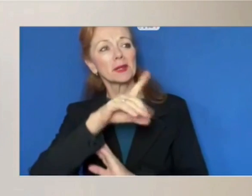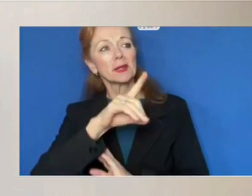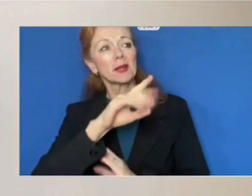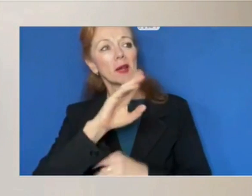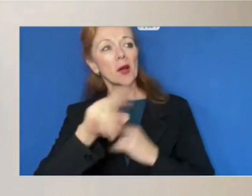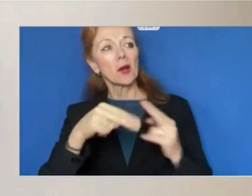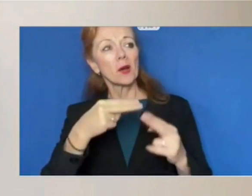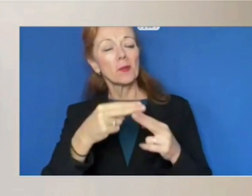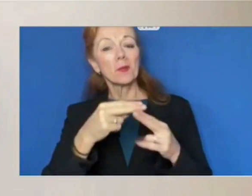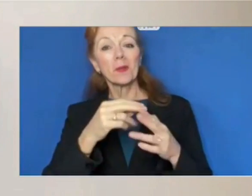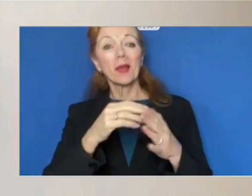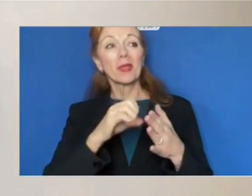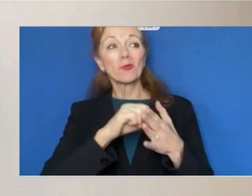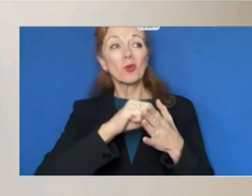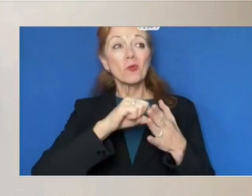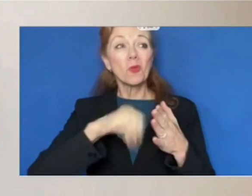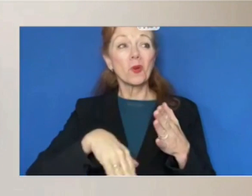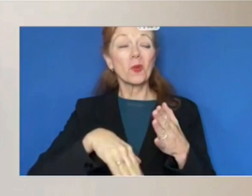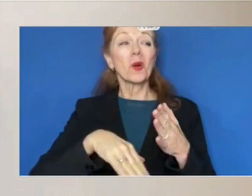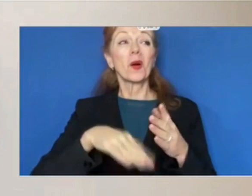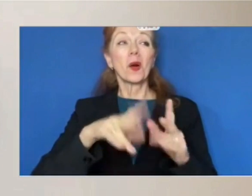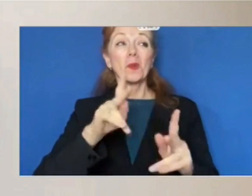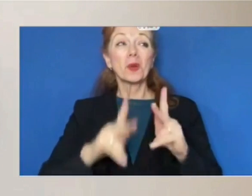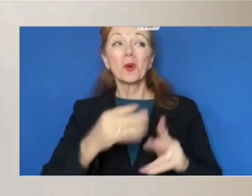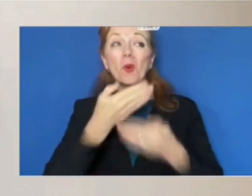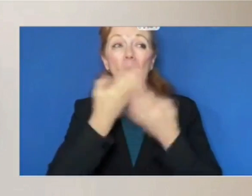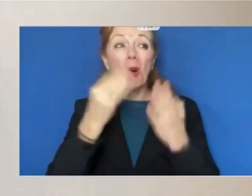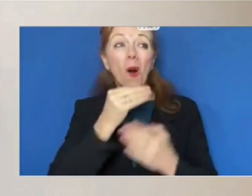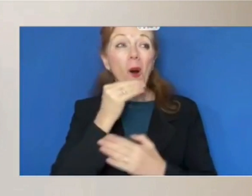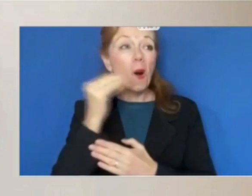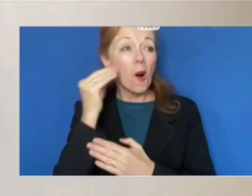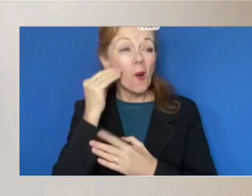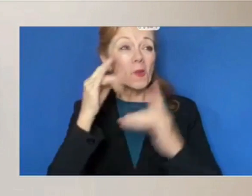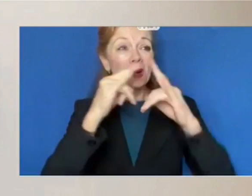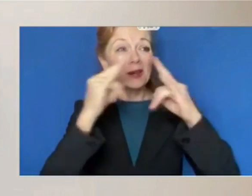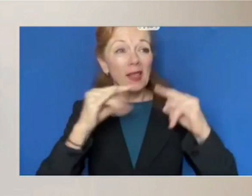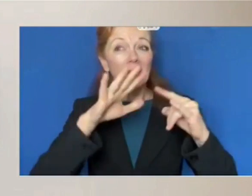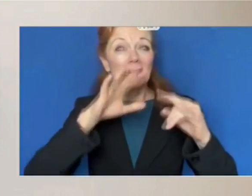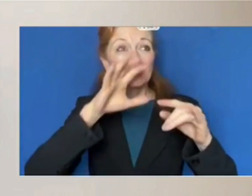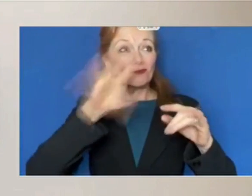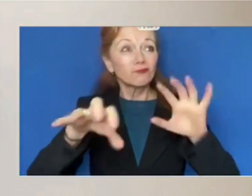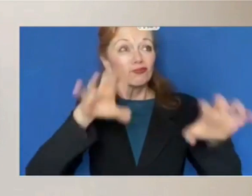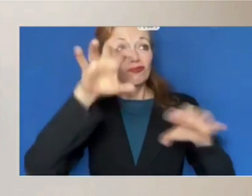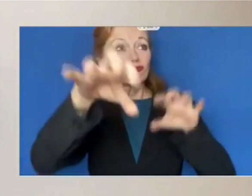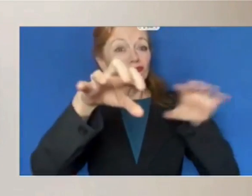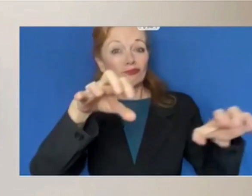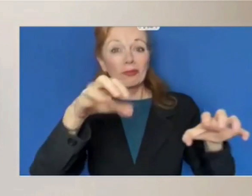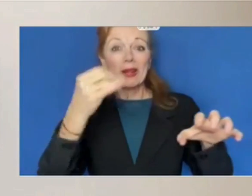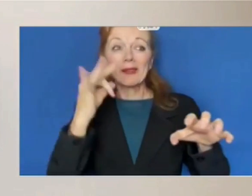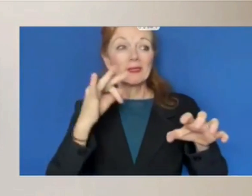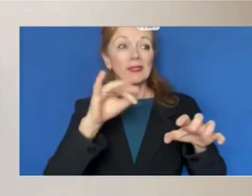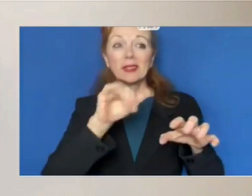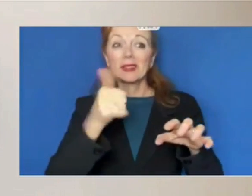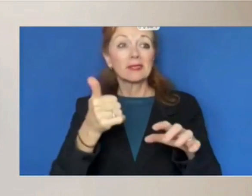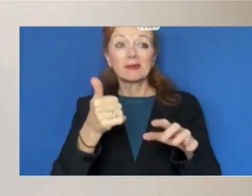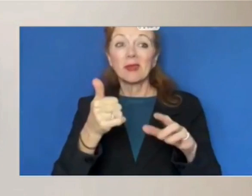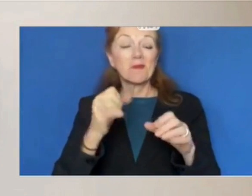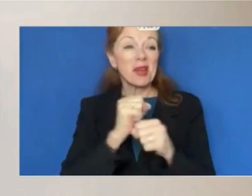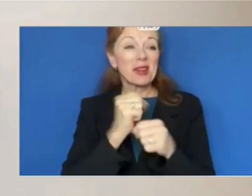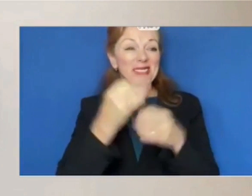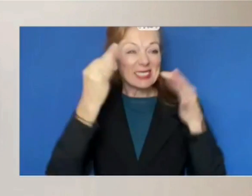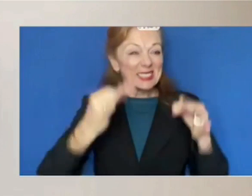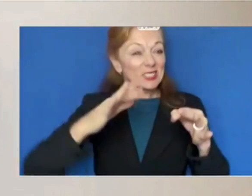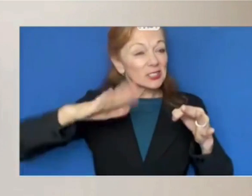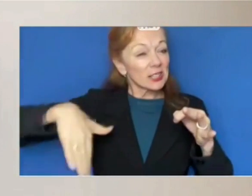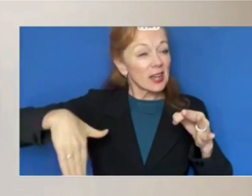homeless encampment this Friday, and whether CMPD has gotten direction or made any decisions about how to handle